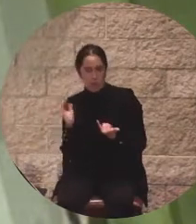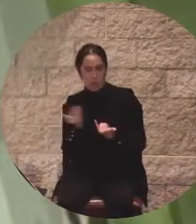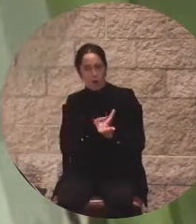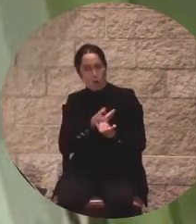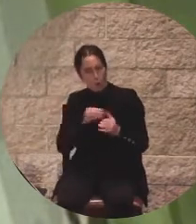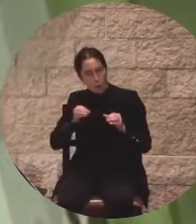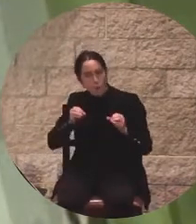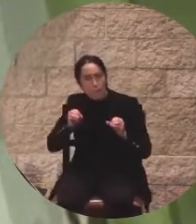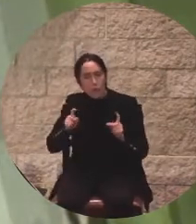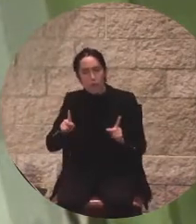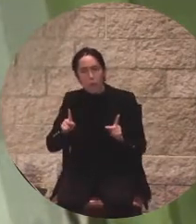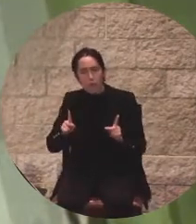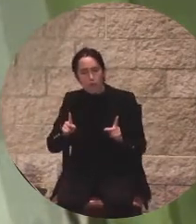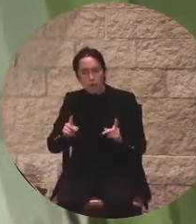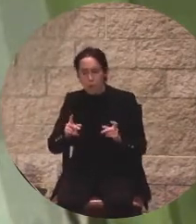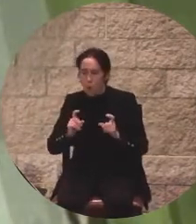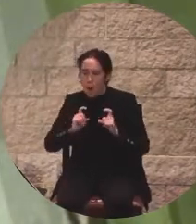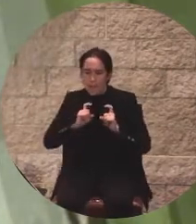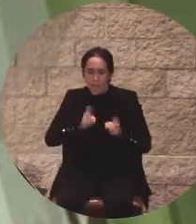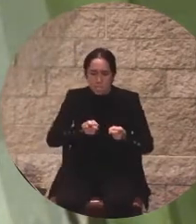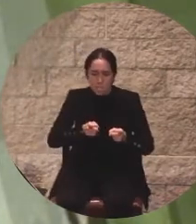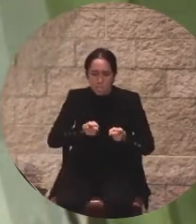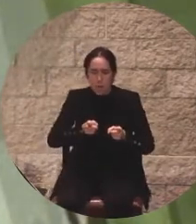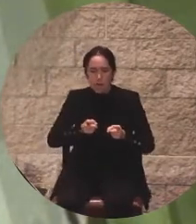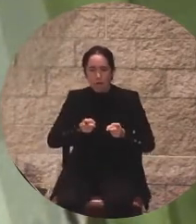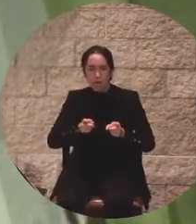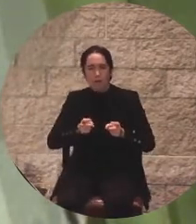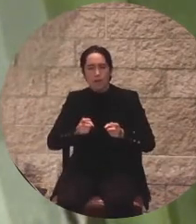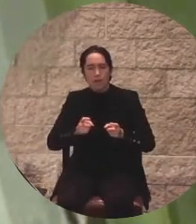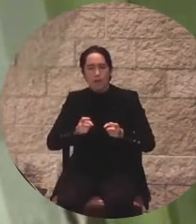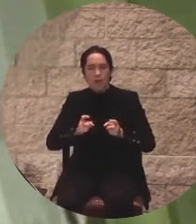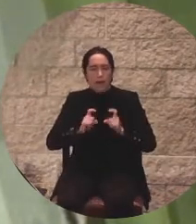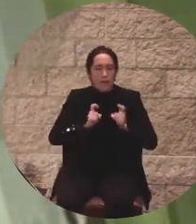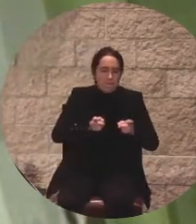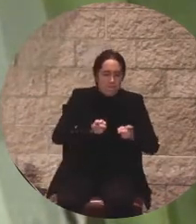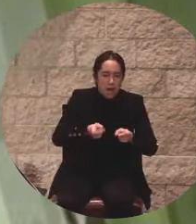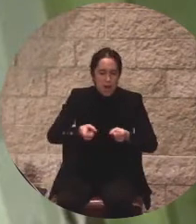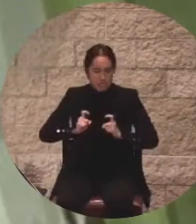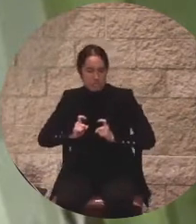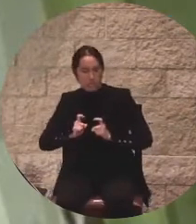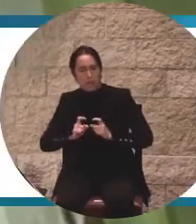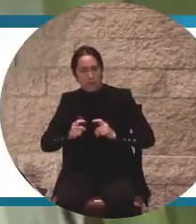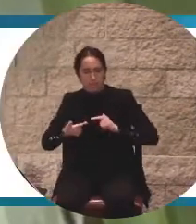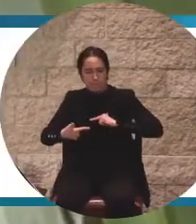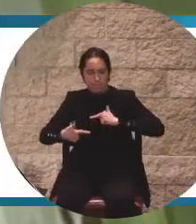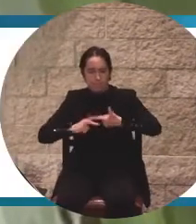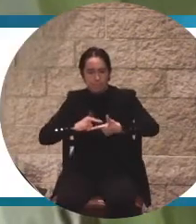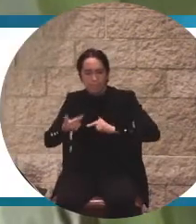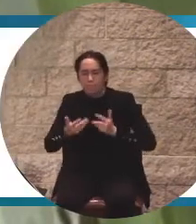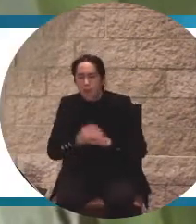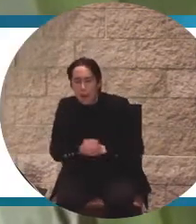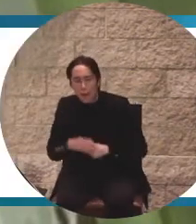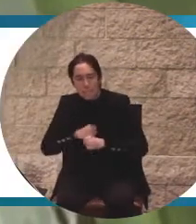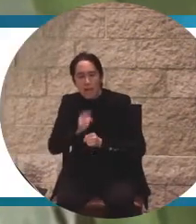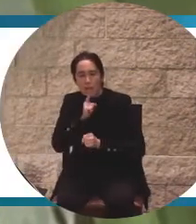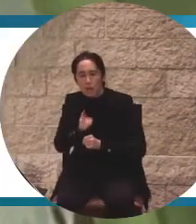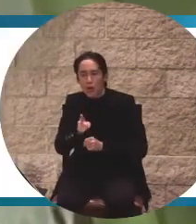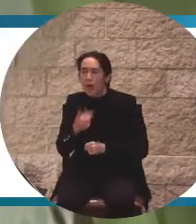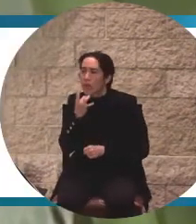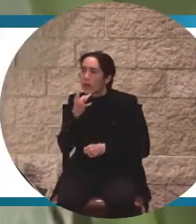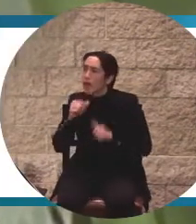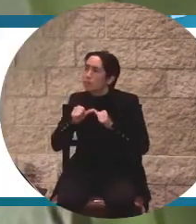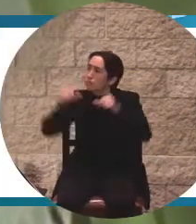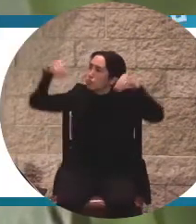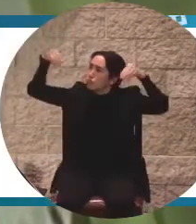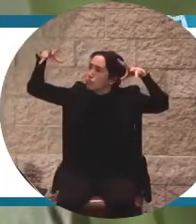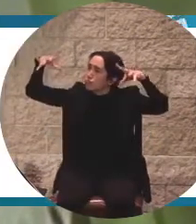keep making sure that the lights stay on and the doors stay open. And as soon as we can gather, we're gonna. And